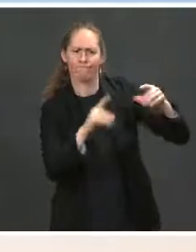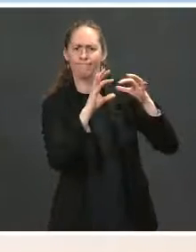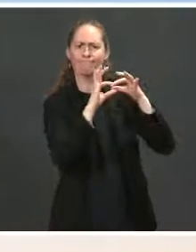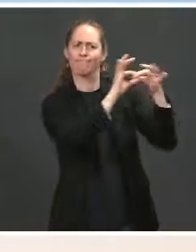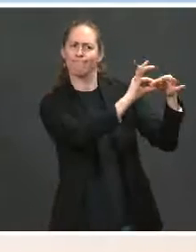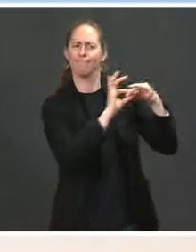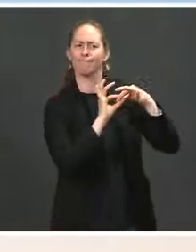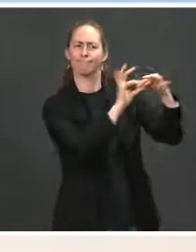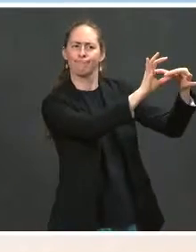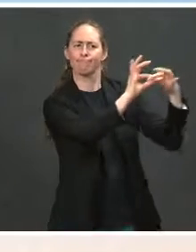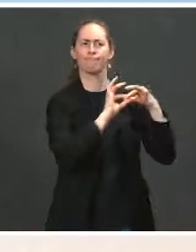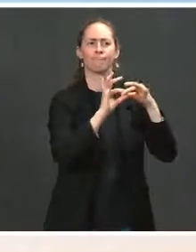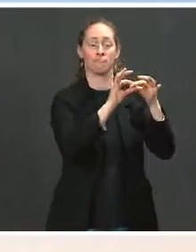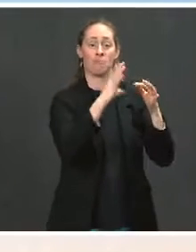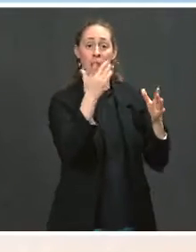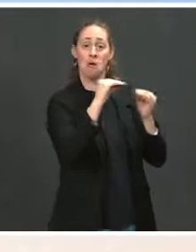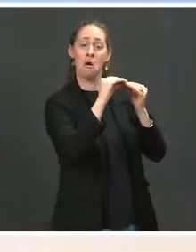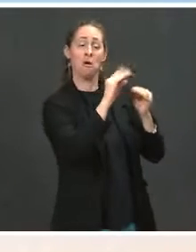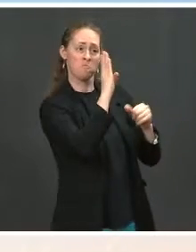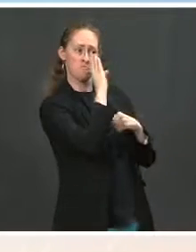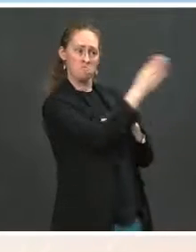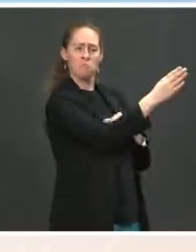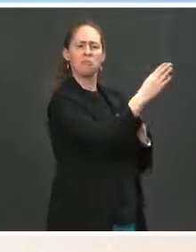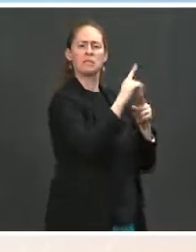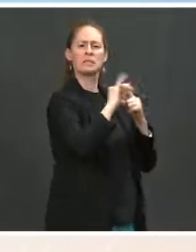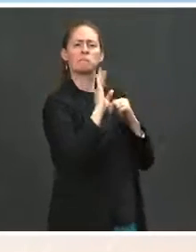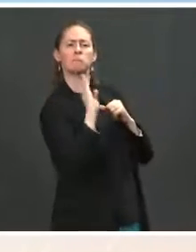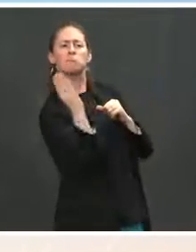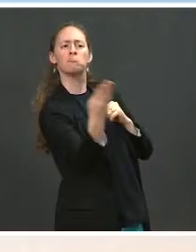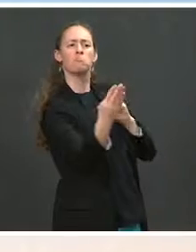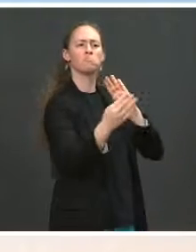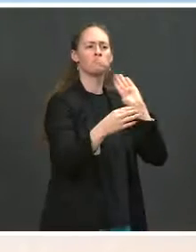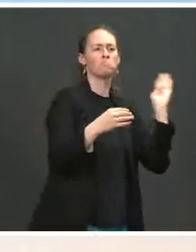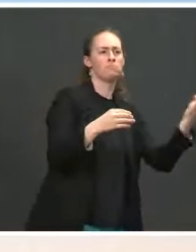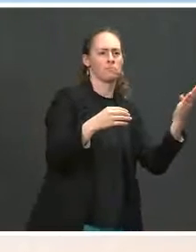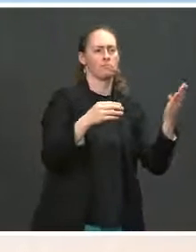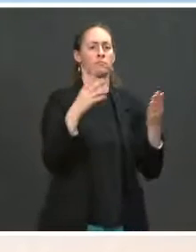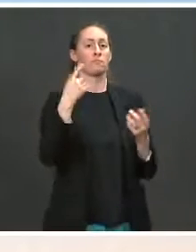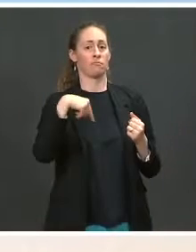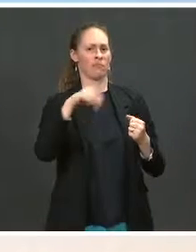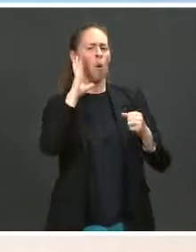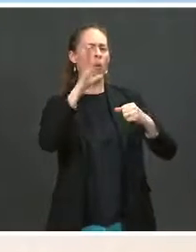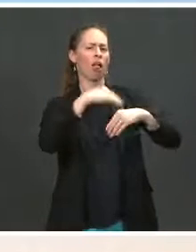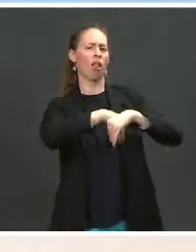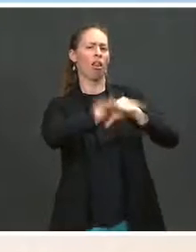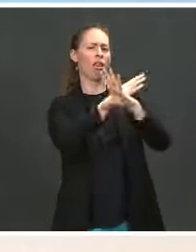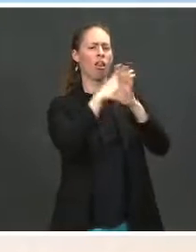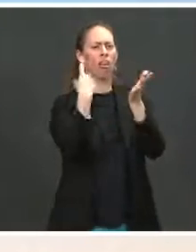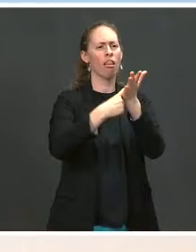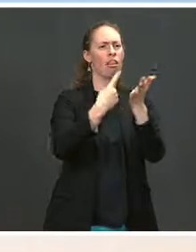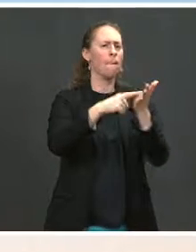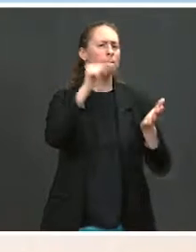will reconvene tomorrow in Vienna. We know this will be a long process, but we certainly see that as a positive sign. And one more Oh, on go API. ahead. Go